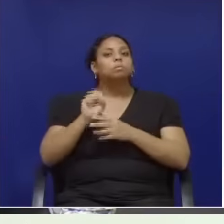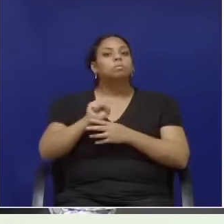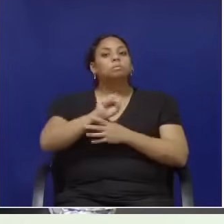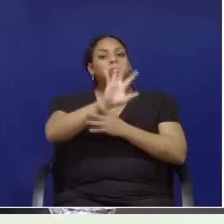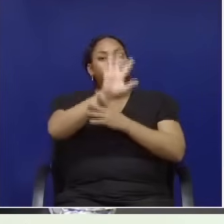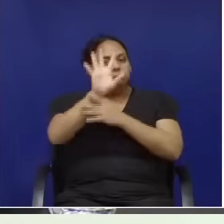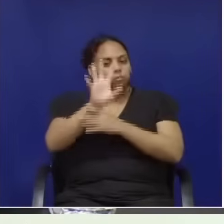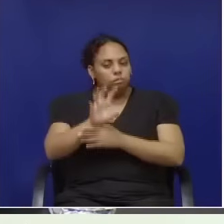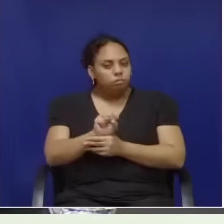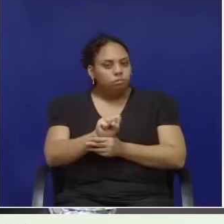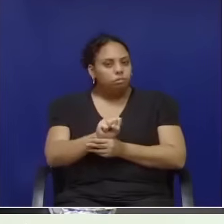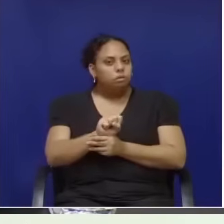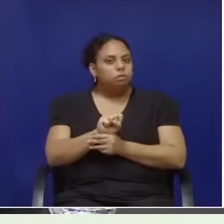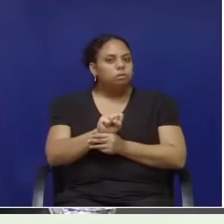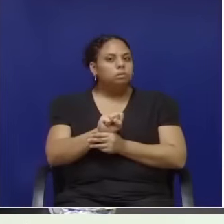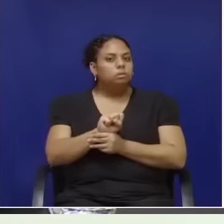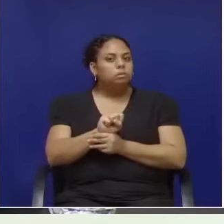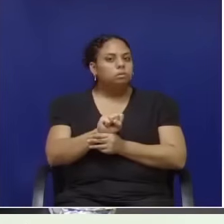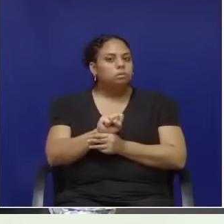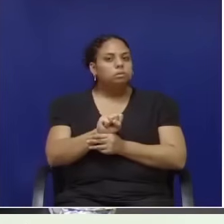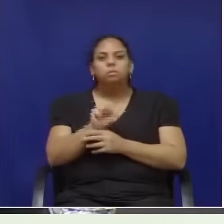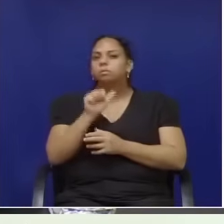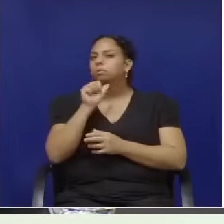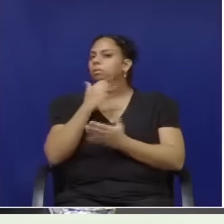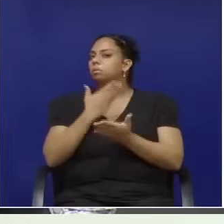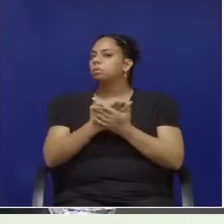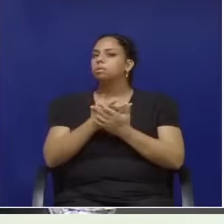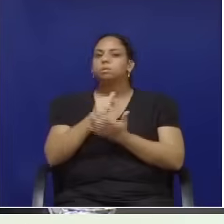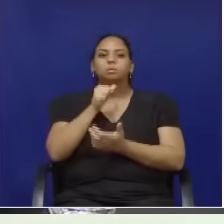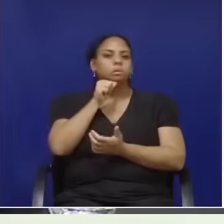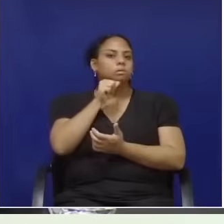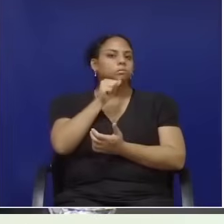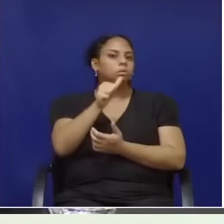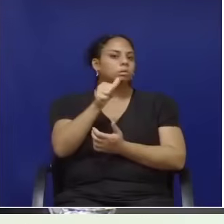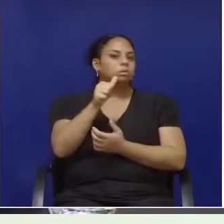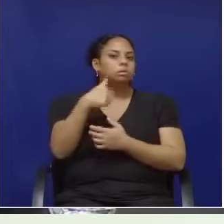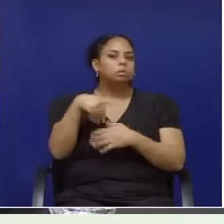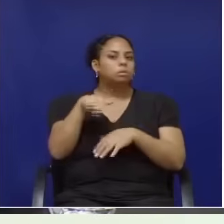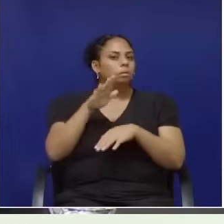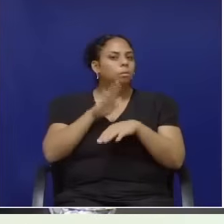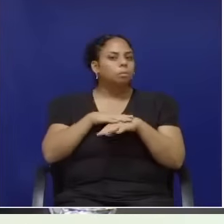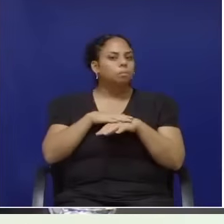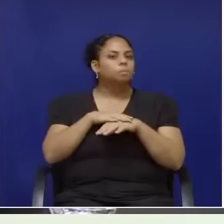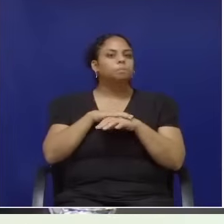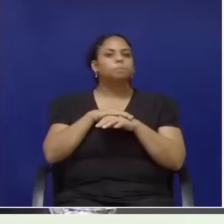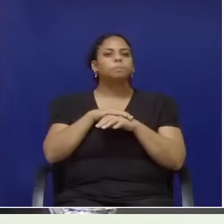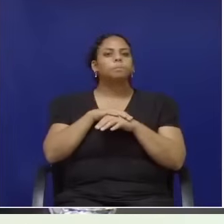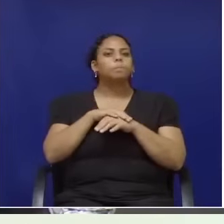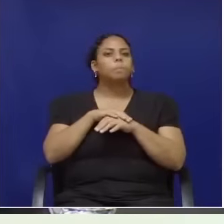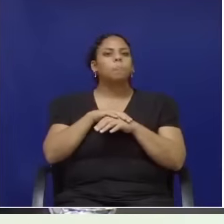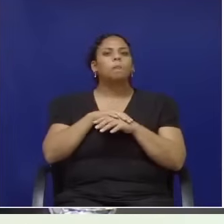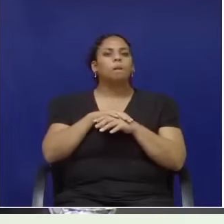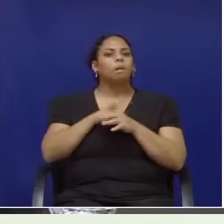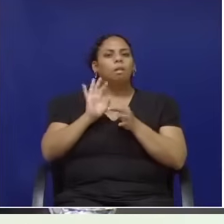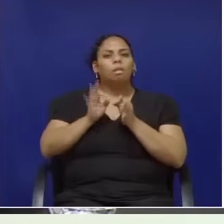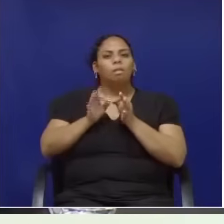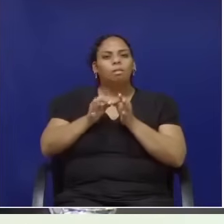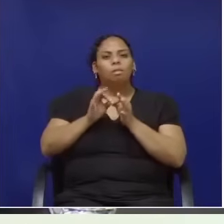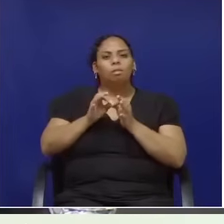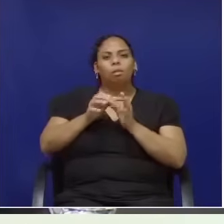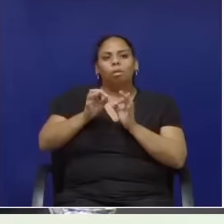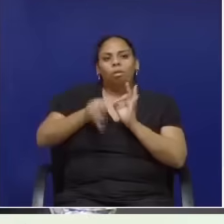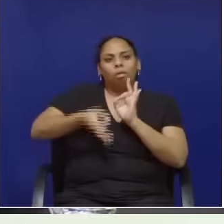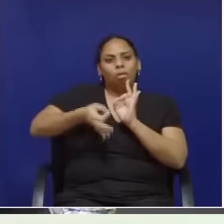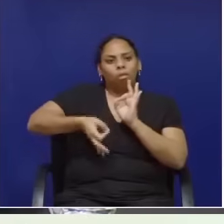nokubuyisa ukuhlonipheka kwesipolisa isitshaba siluze khulukhulu lapho. Lami lokugcina ngithi